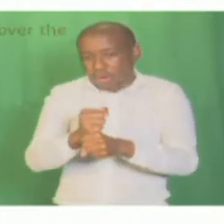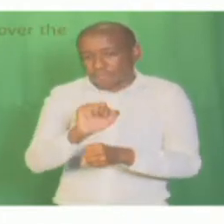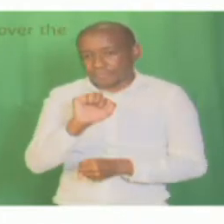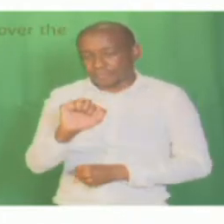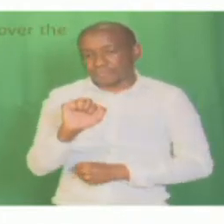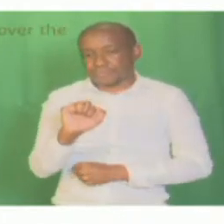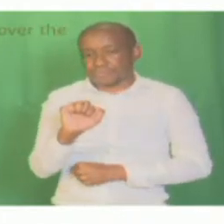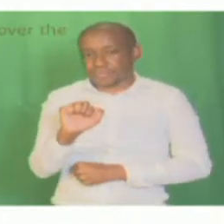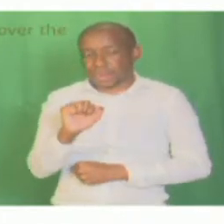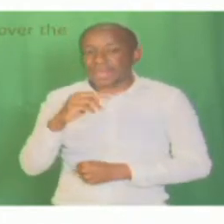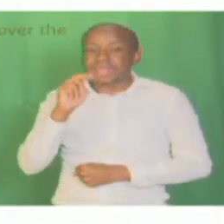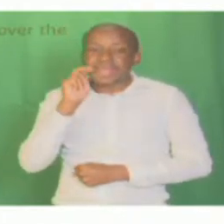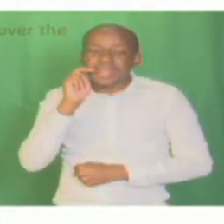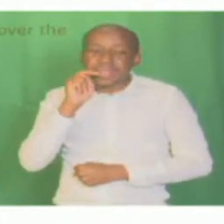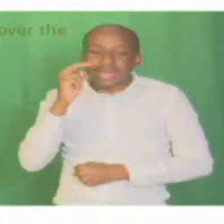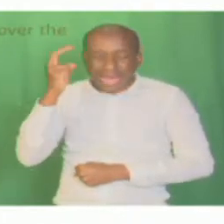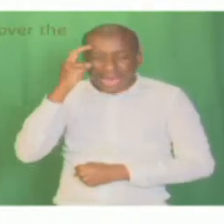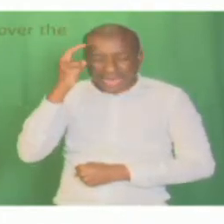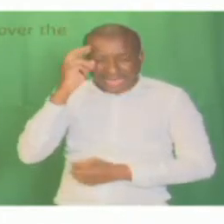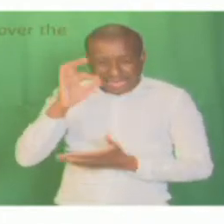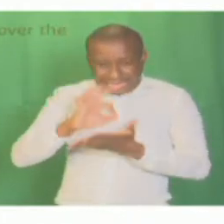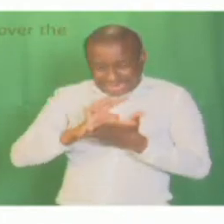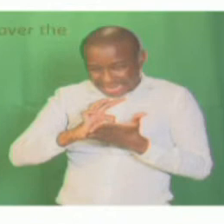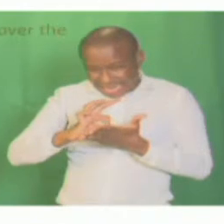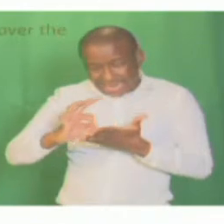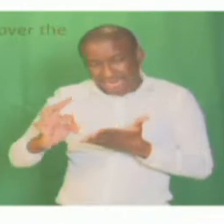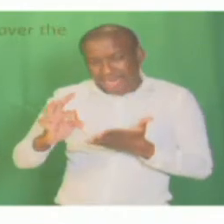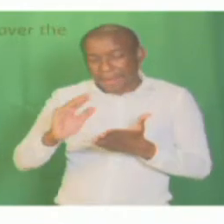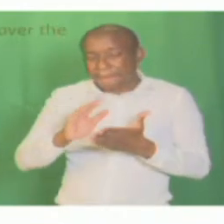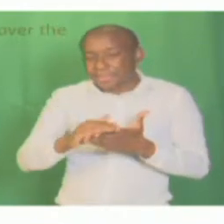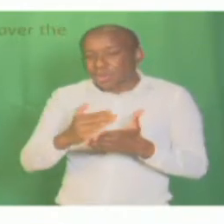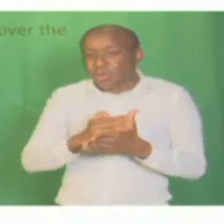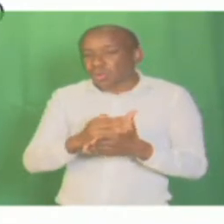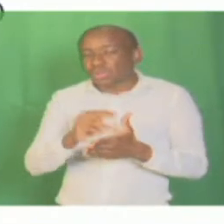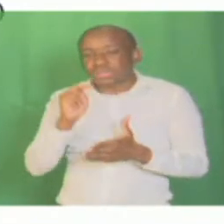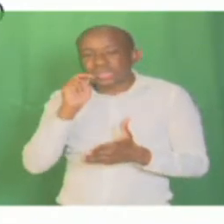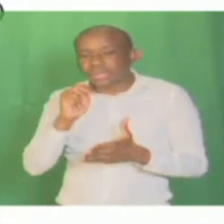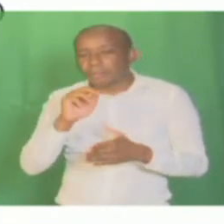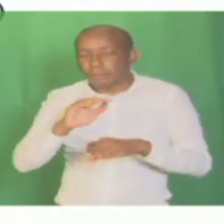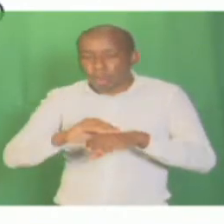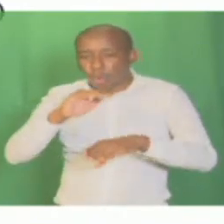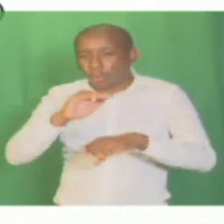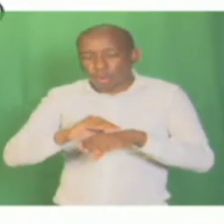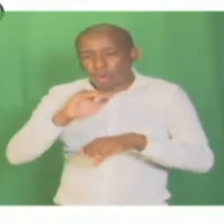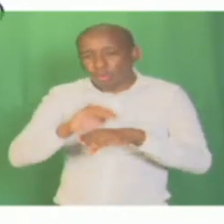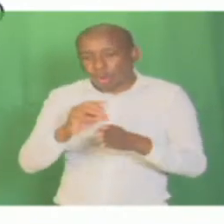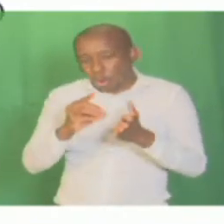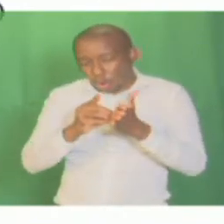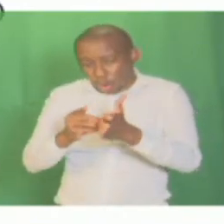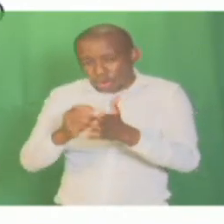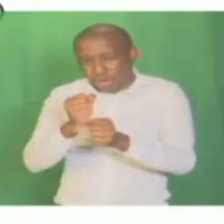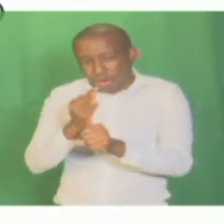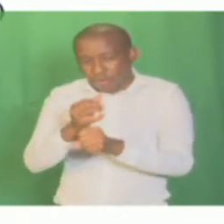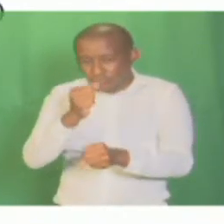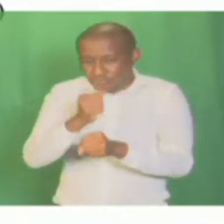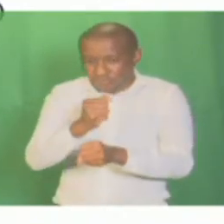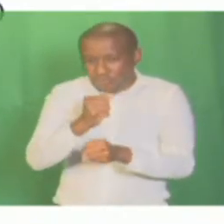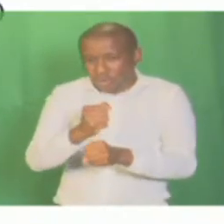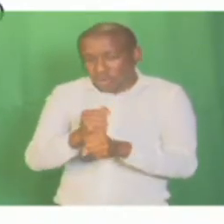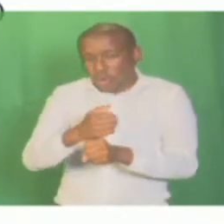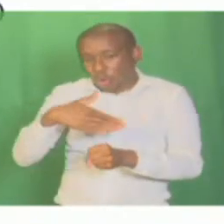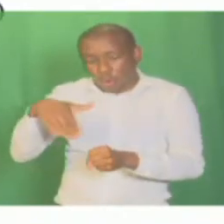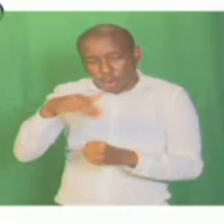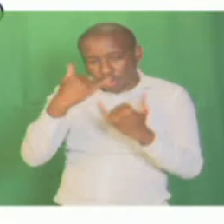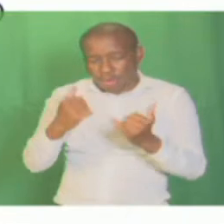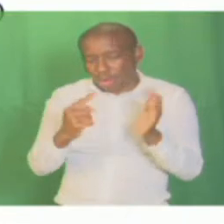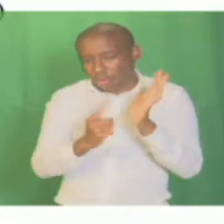need to understand this clearly because as we move on, we are going to be using the order of operations for all the approaches that we